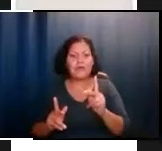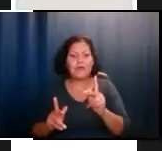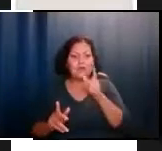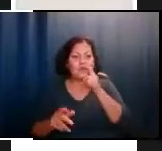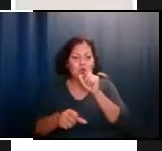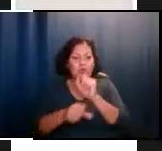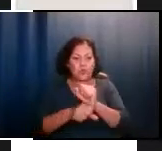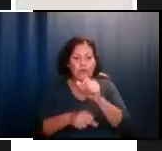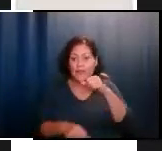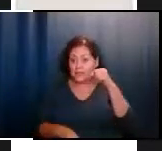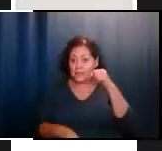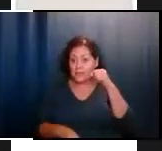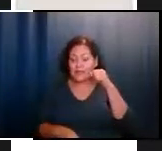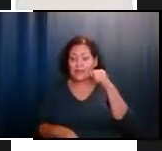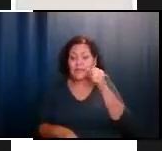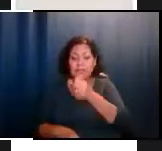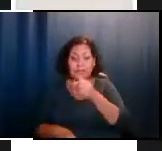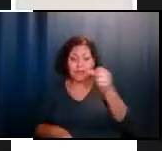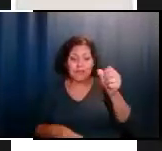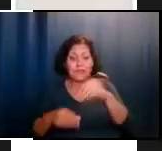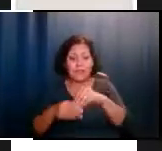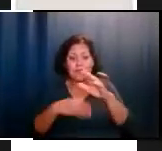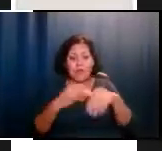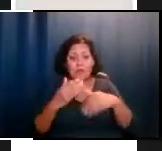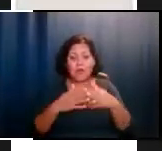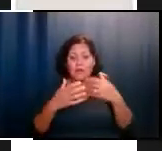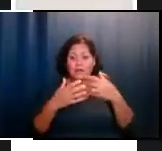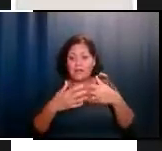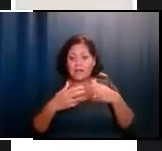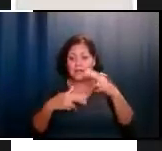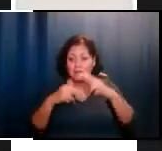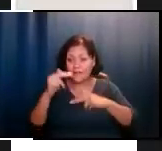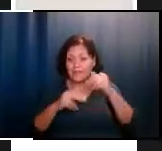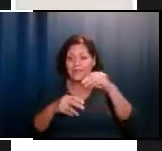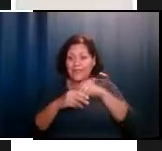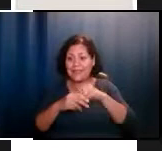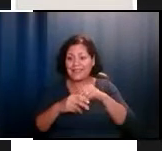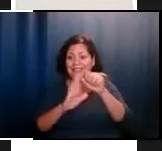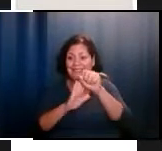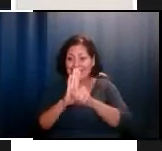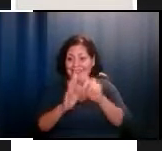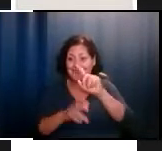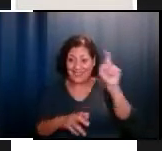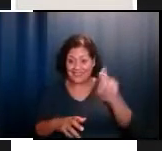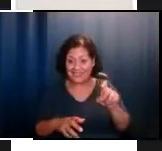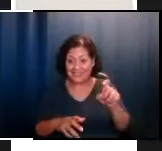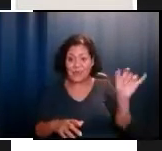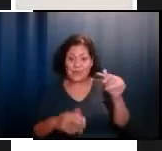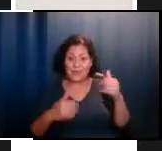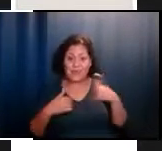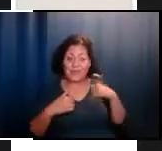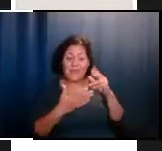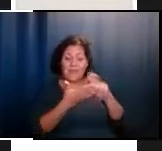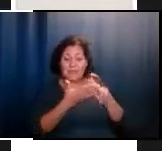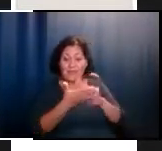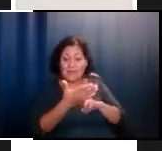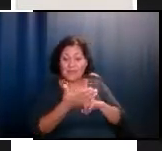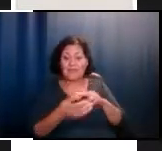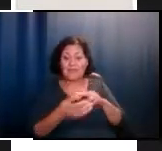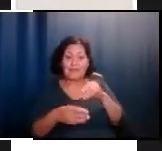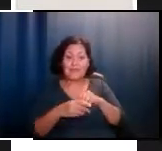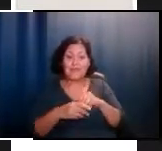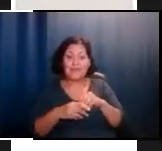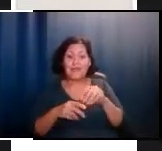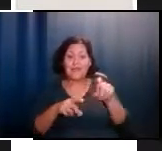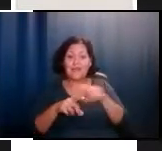Amazon into all the facilities in the state of Texas. We also have a contract on a call center that we